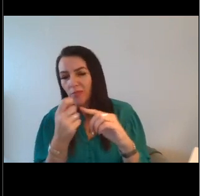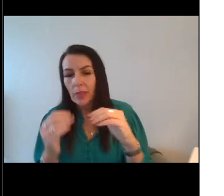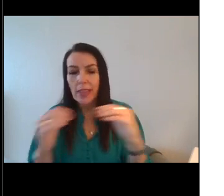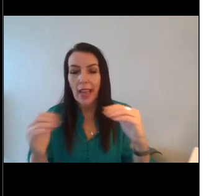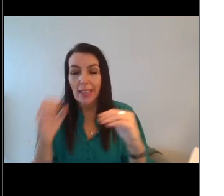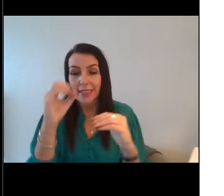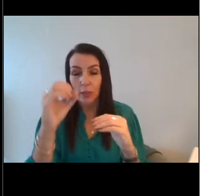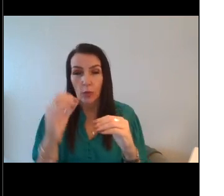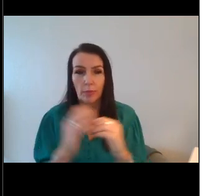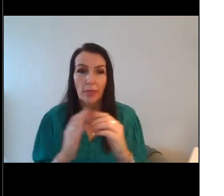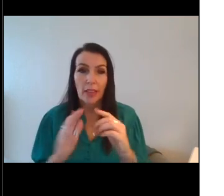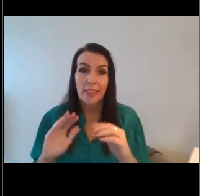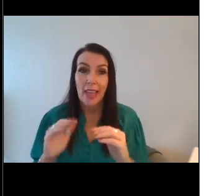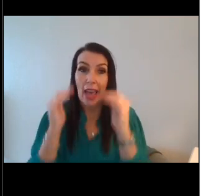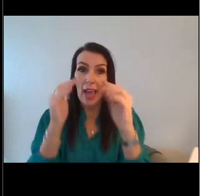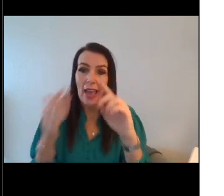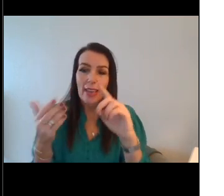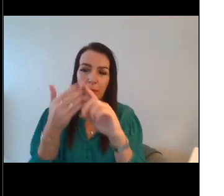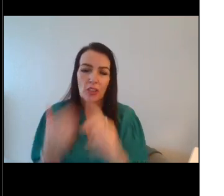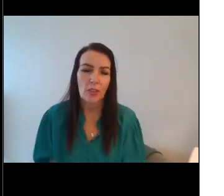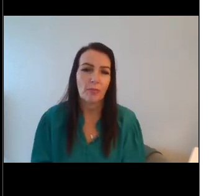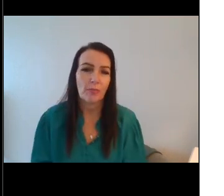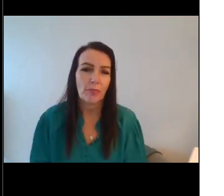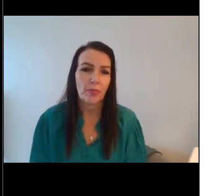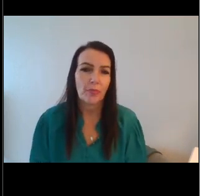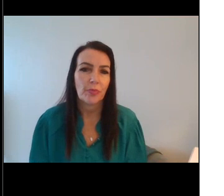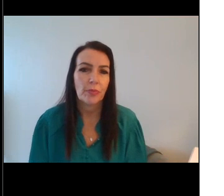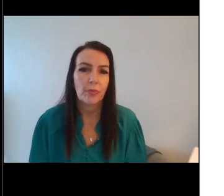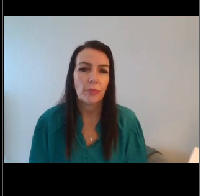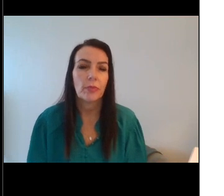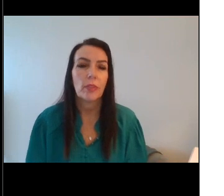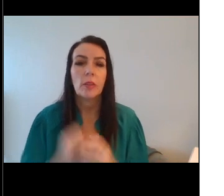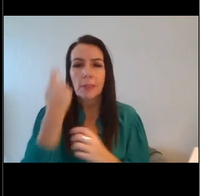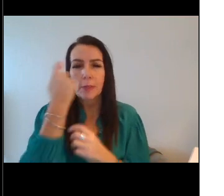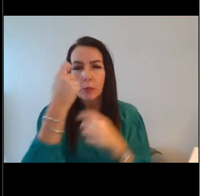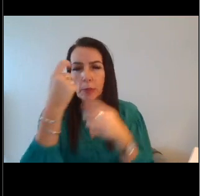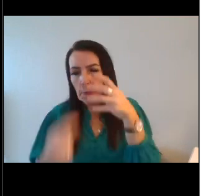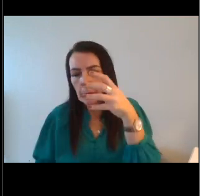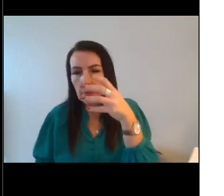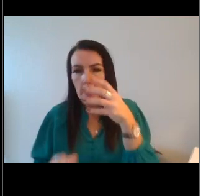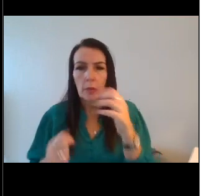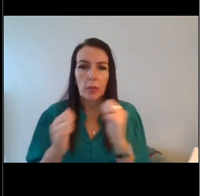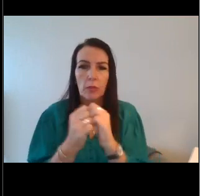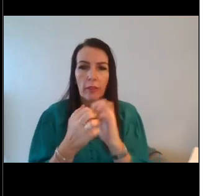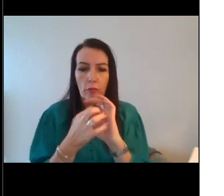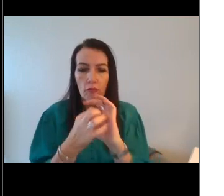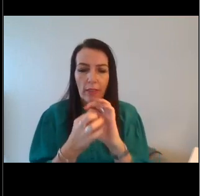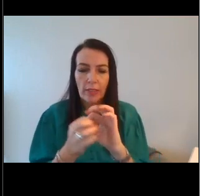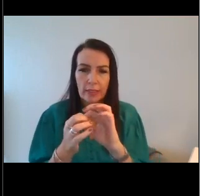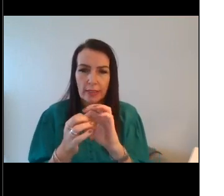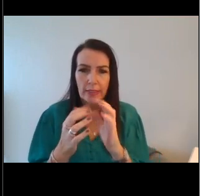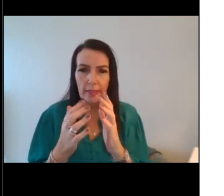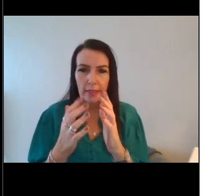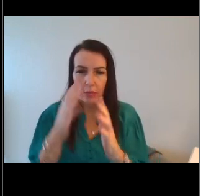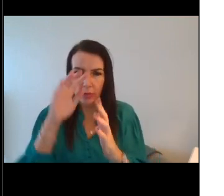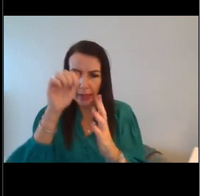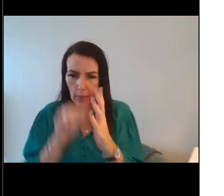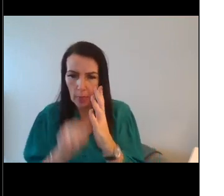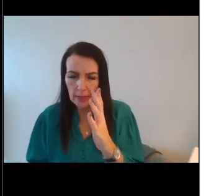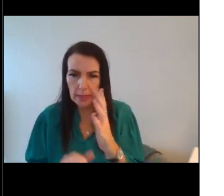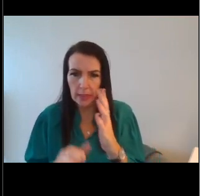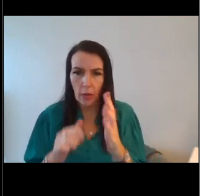this the high ambition scenario. Now, for each scenario we considered, we agreed on relevant parameters, such as the list of retrofit measures